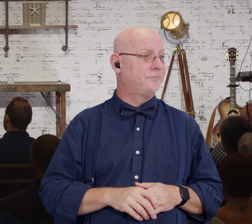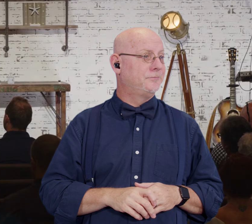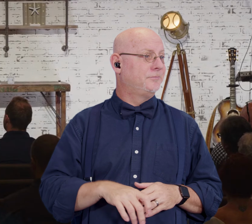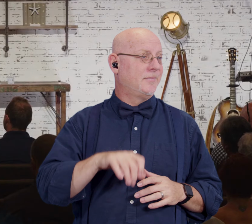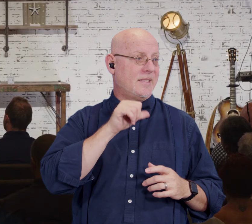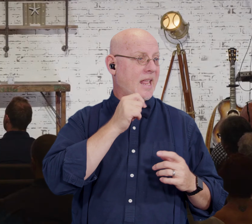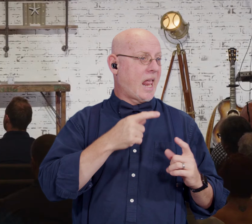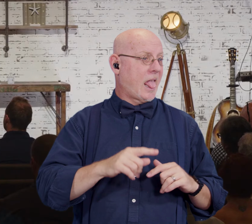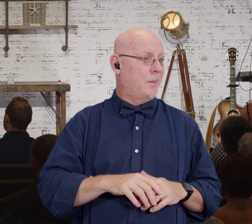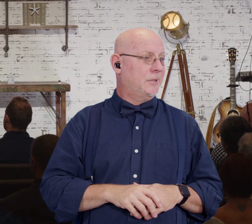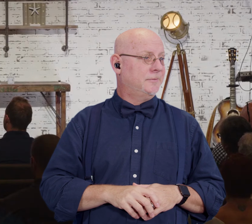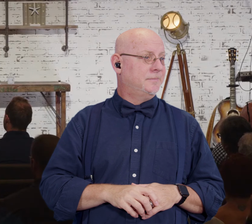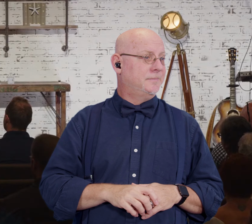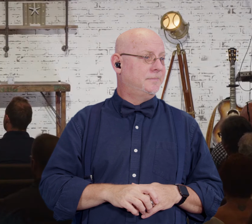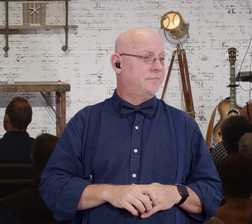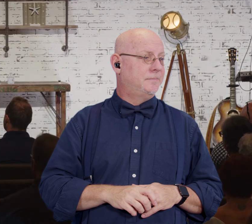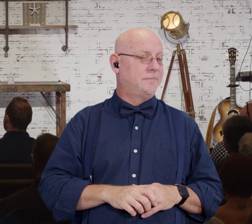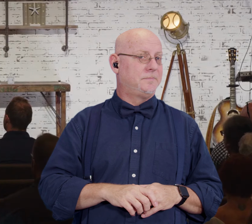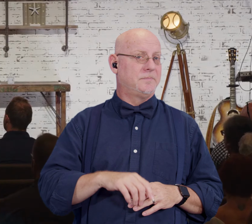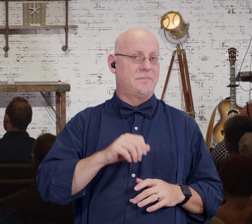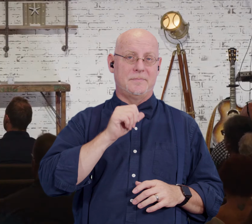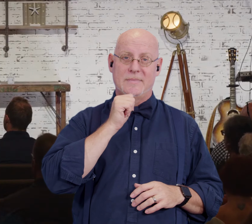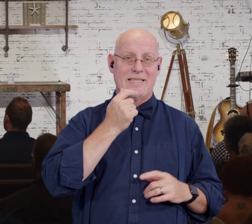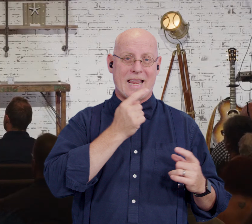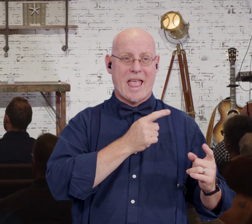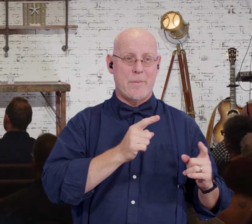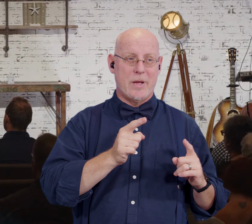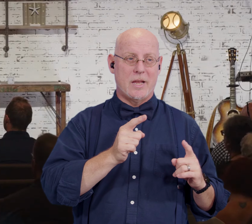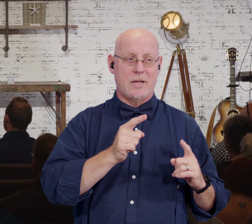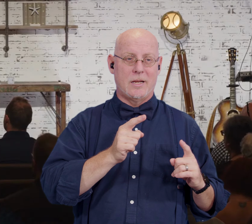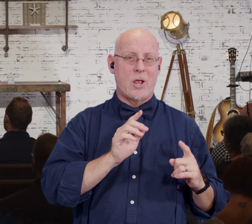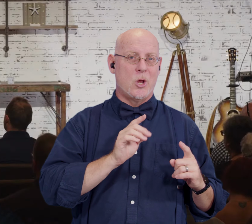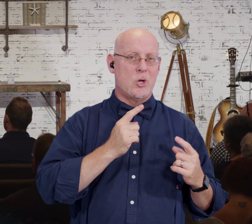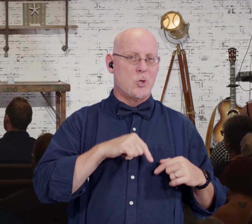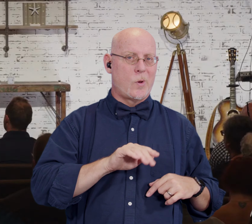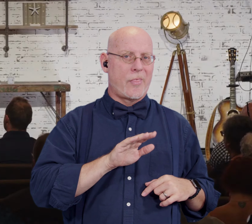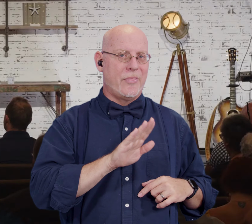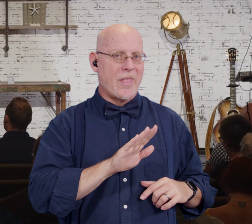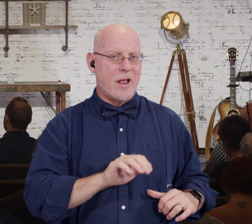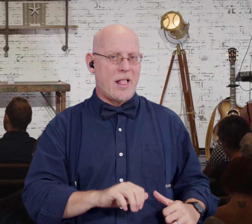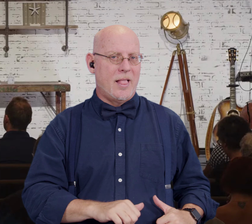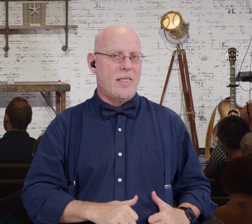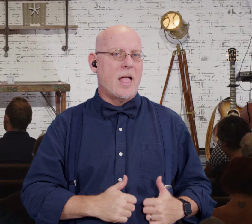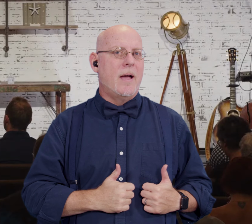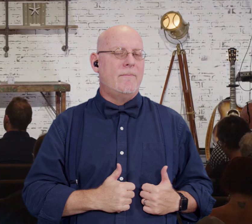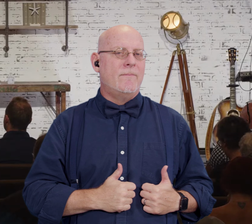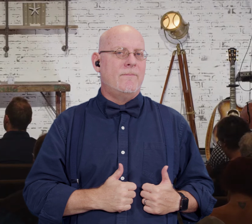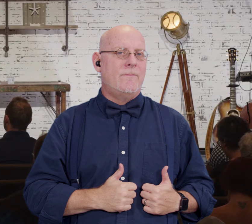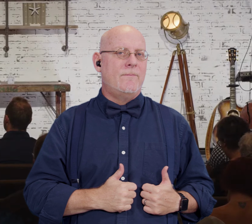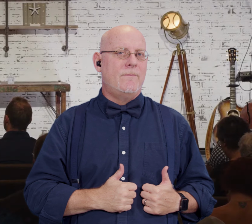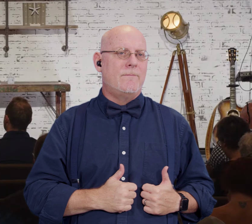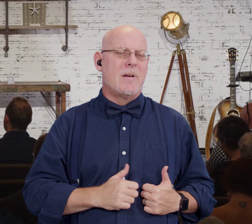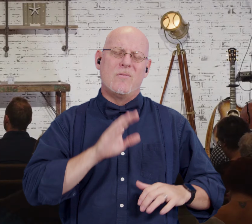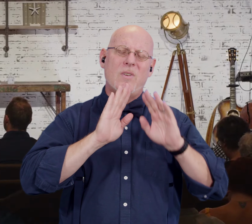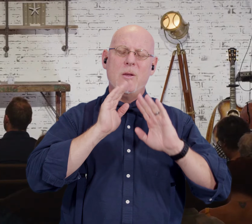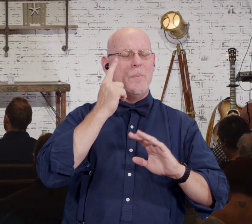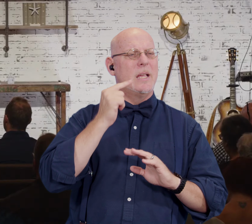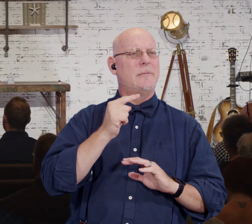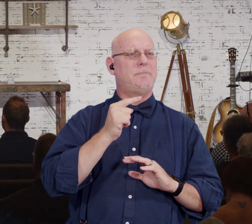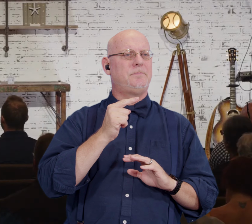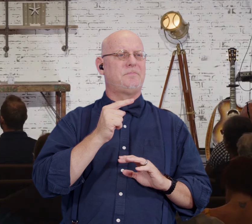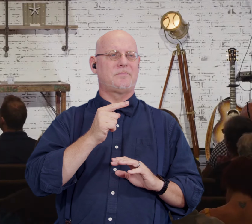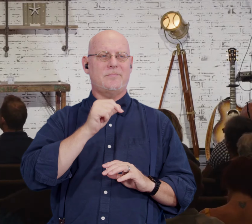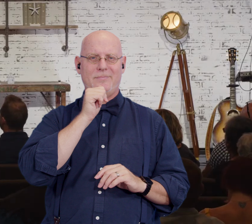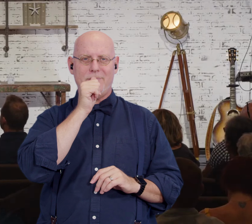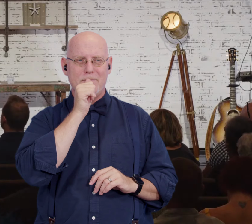That's not going to happen. And it didn't happen in their lives. Which is just frustrating because they